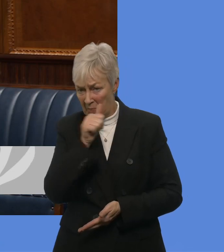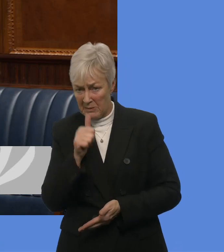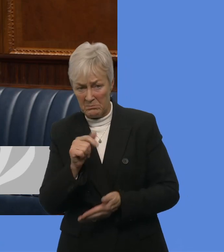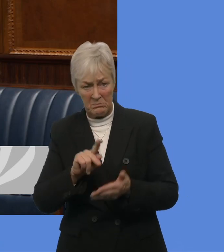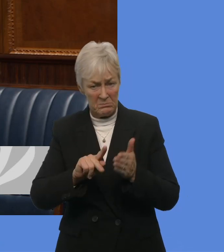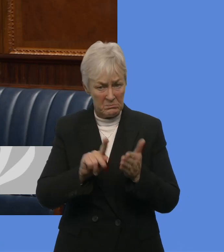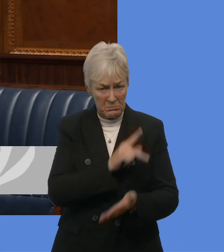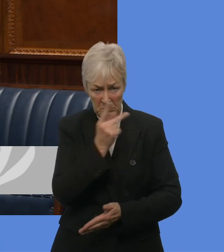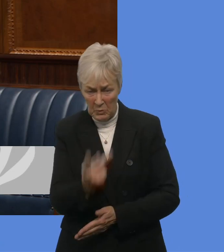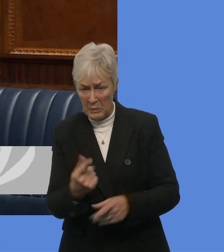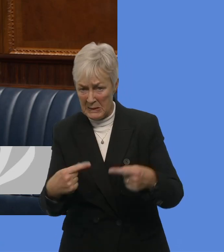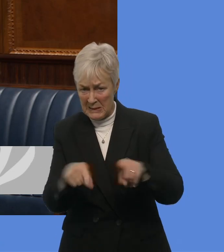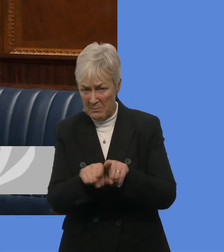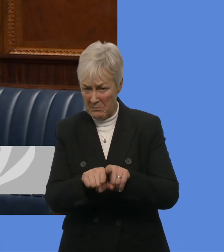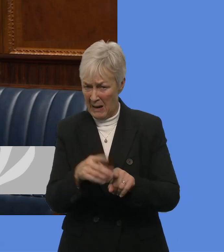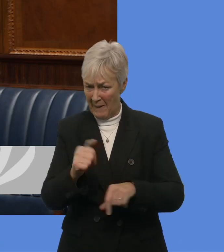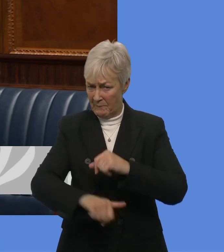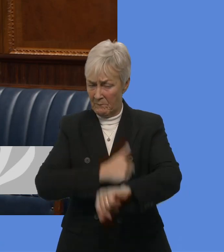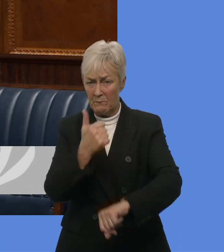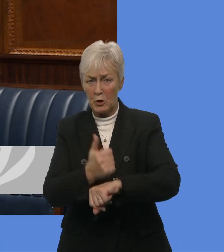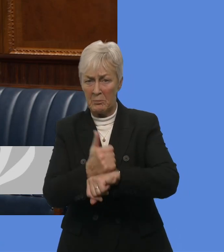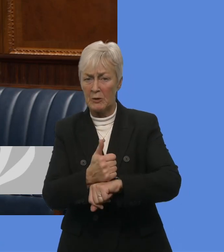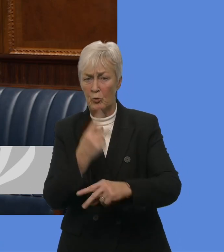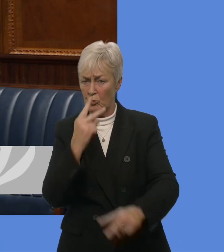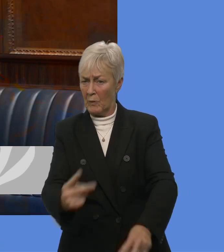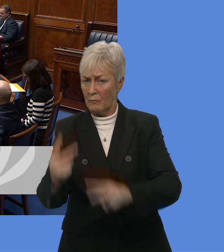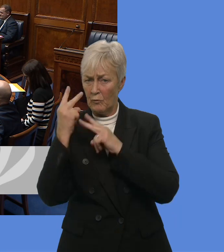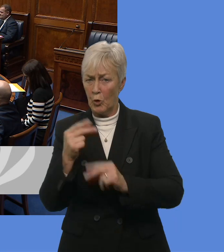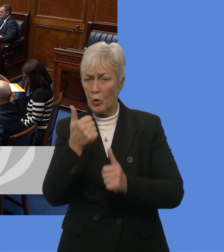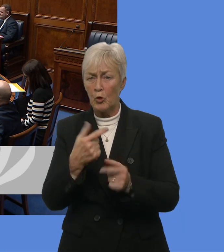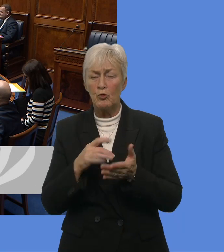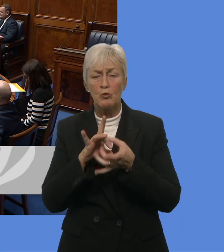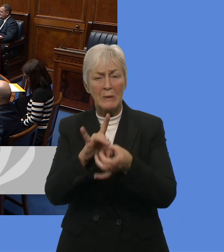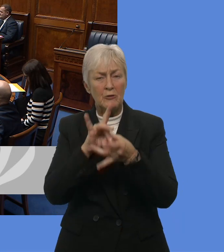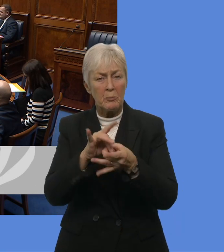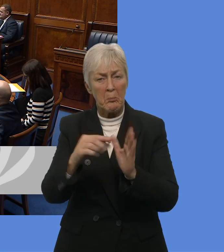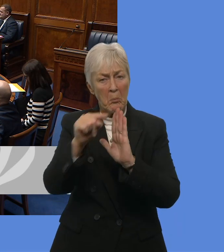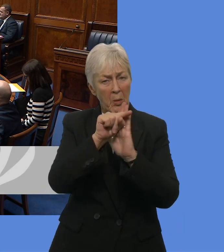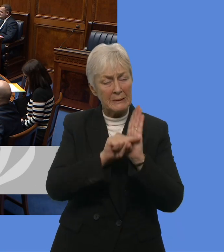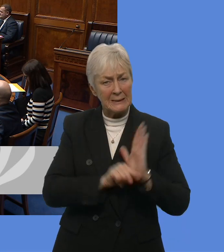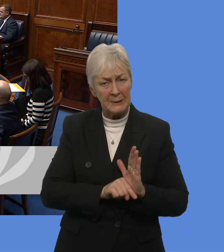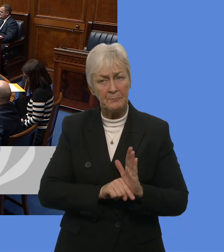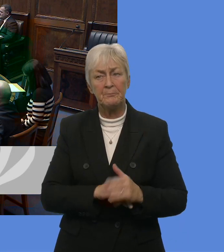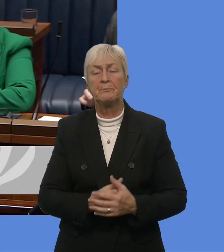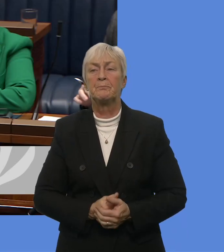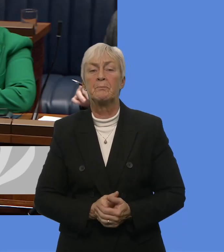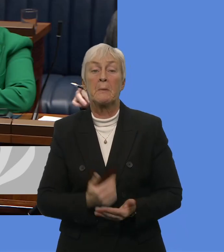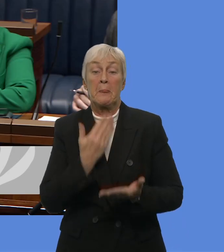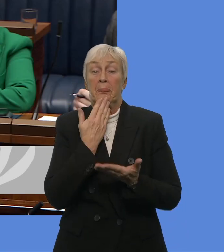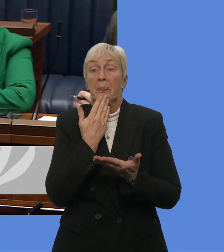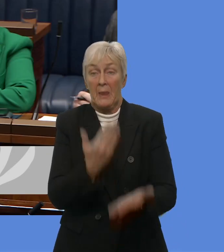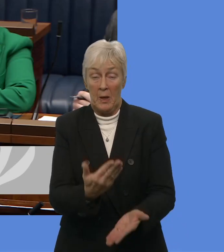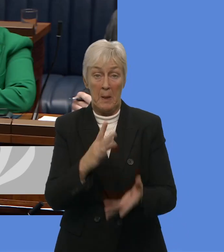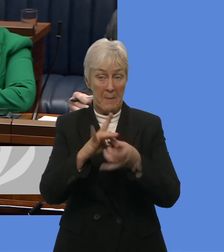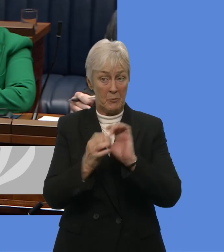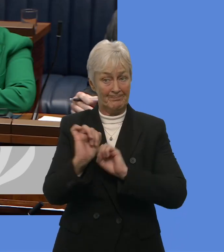that basis there is a need for a fundamental review of good relations policy? Minister. Okay, I thank the member for